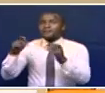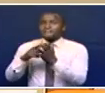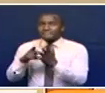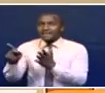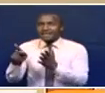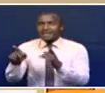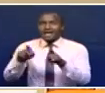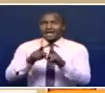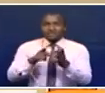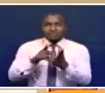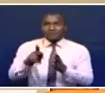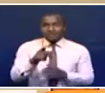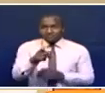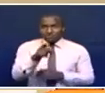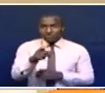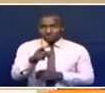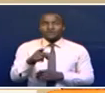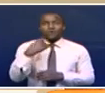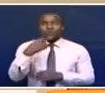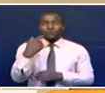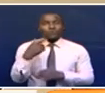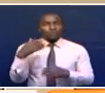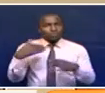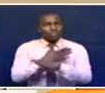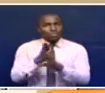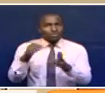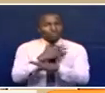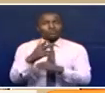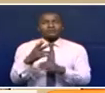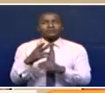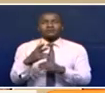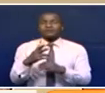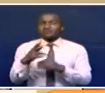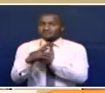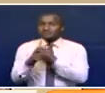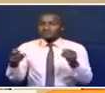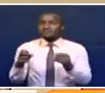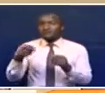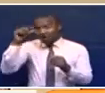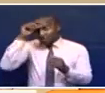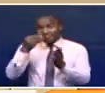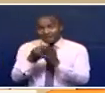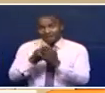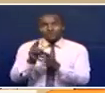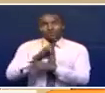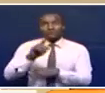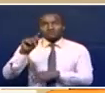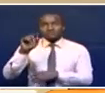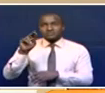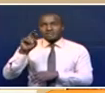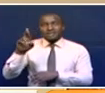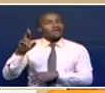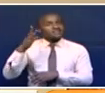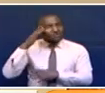pay those racketeers who go out chasing government tenders. Because they know what has been happening. The problem